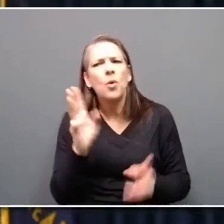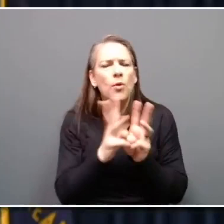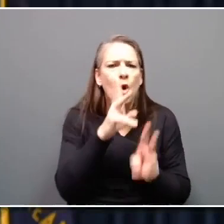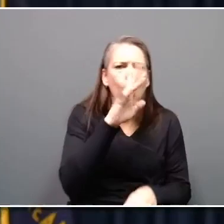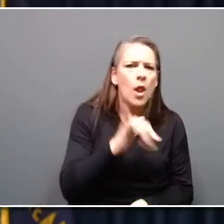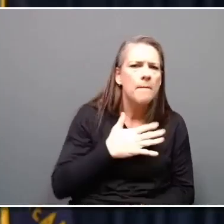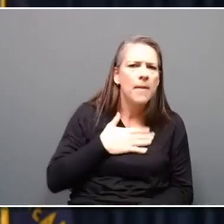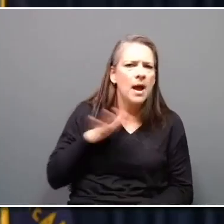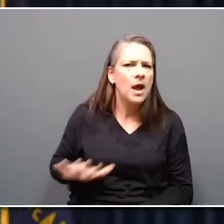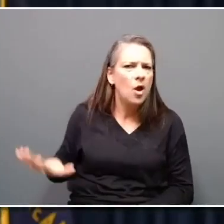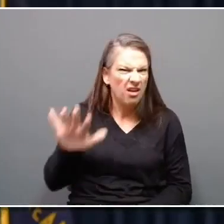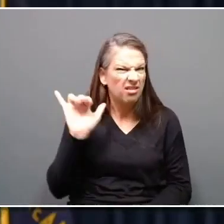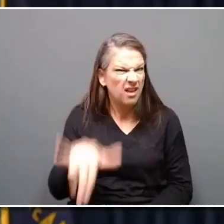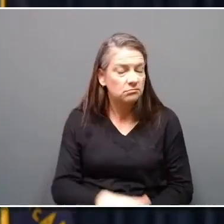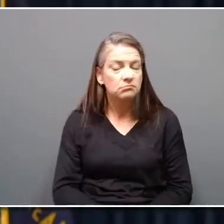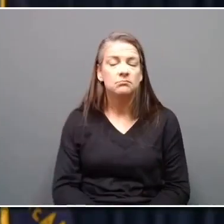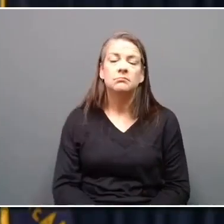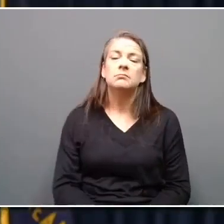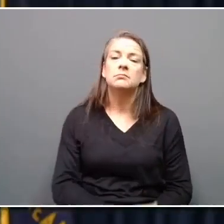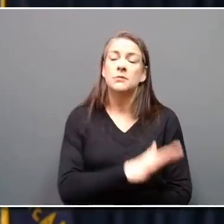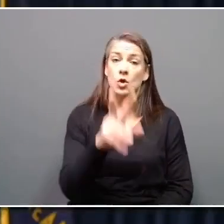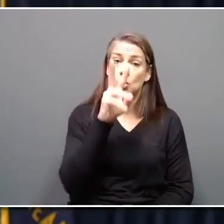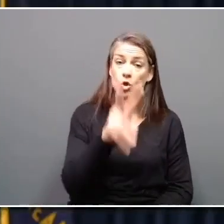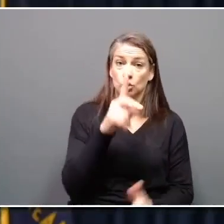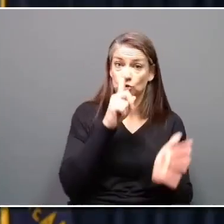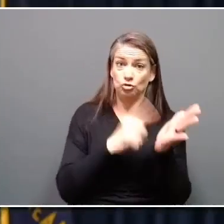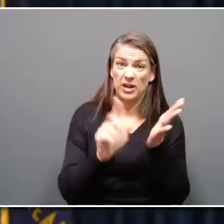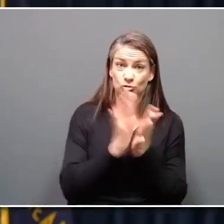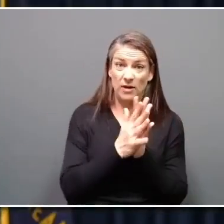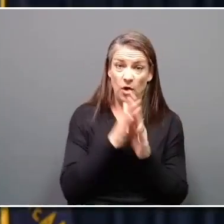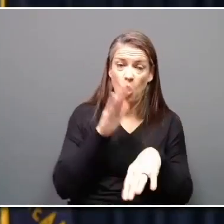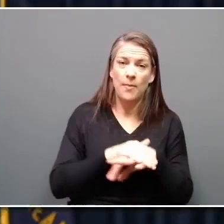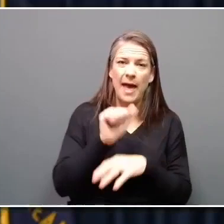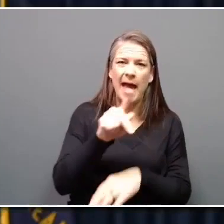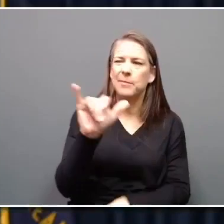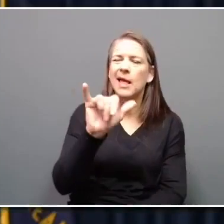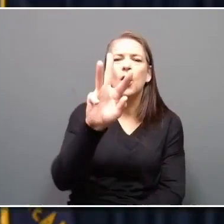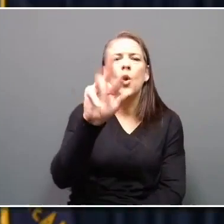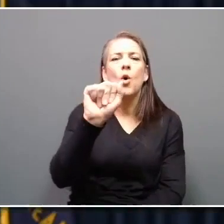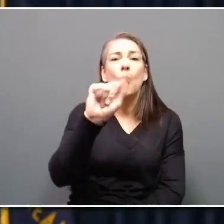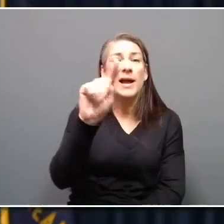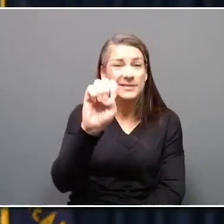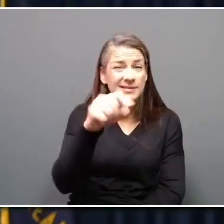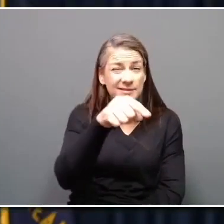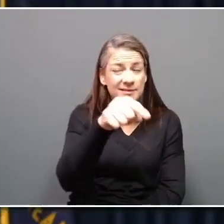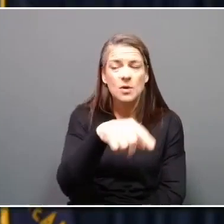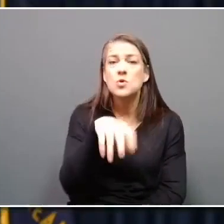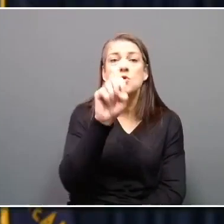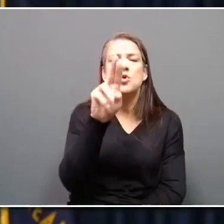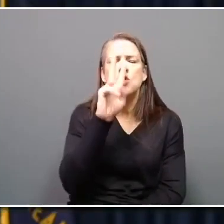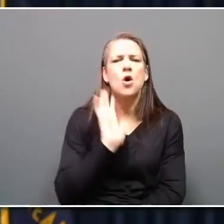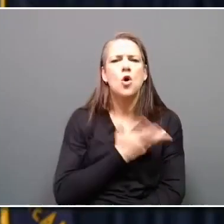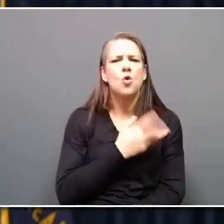area. And finally, check traffic on a navigational app like Waze or on our website at